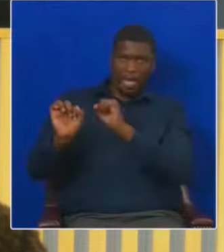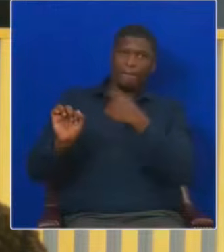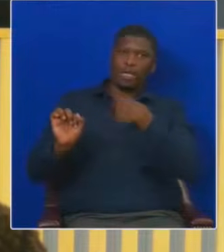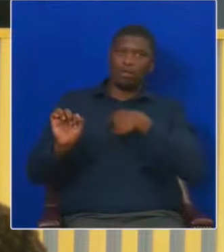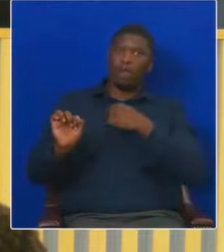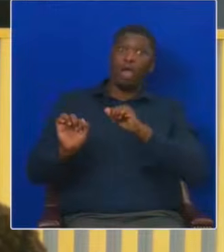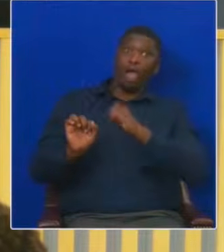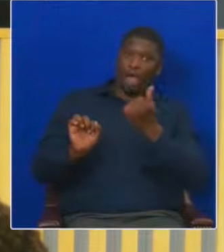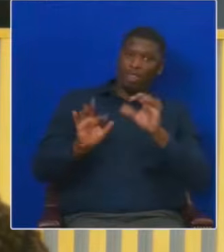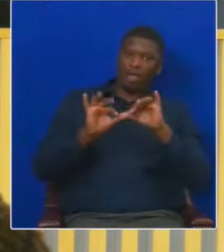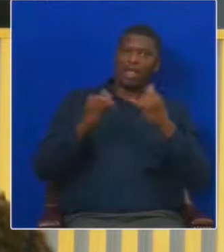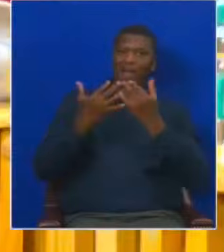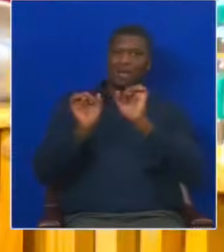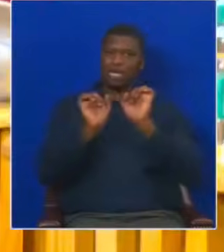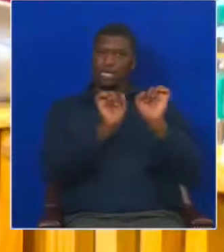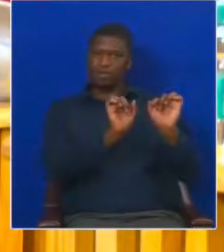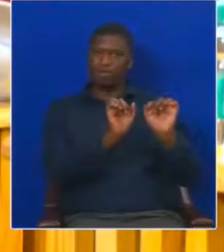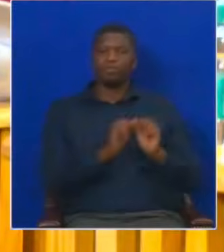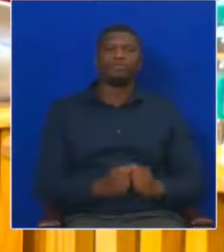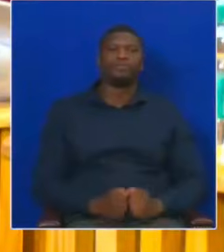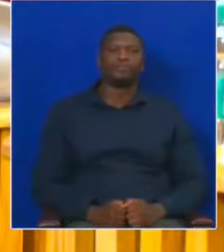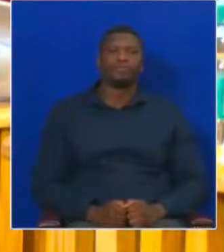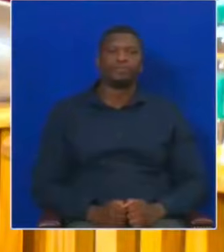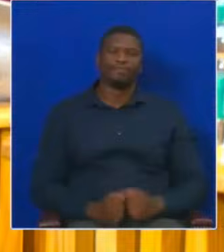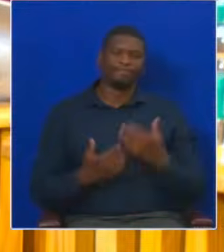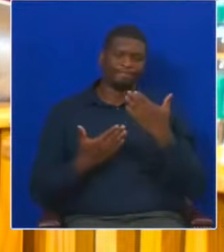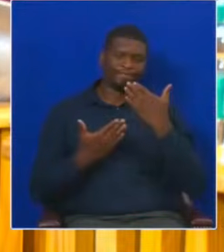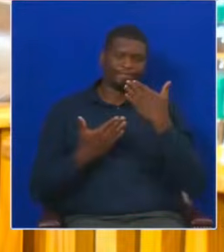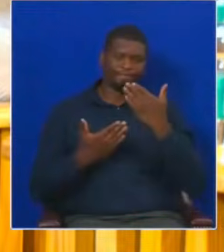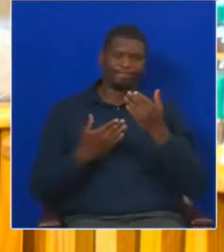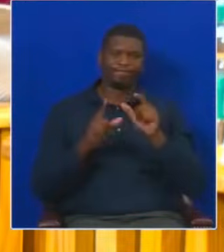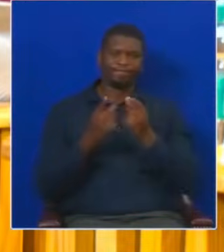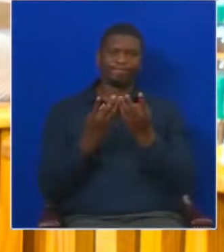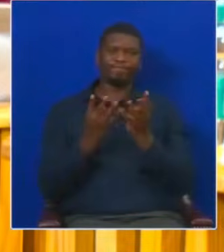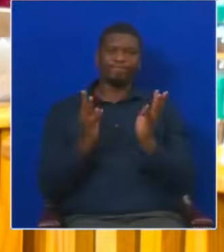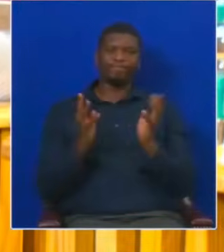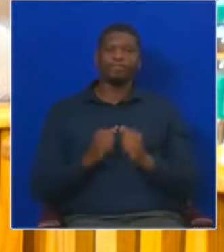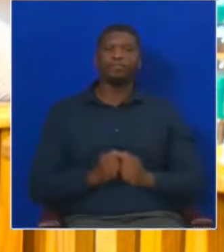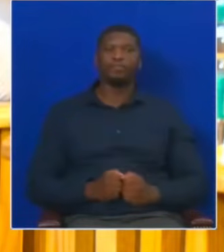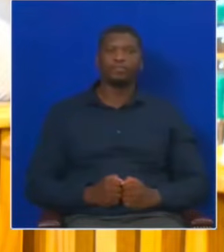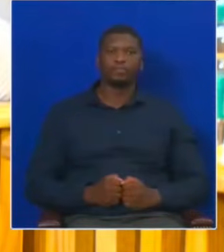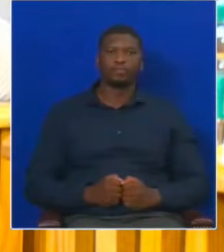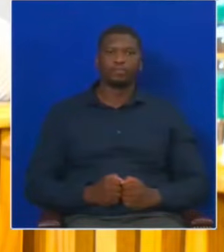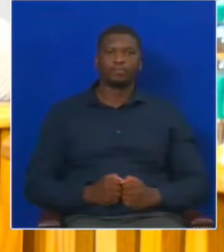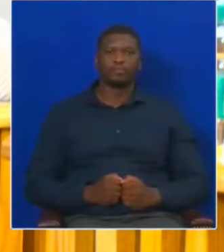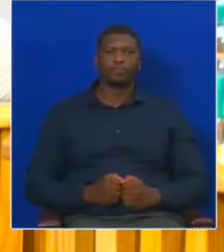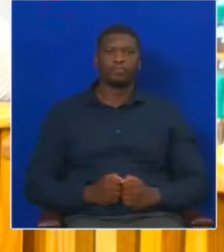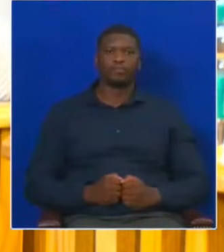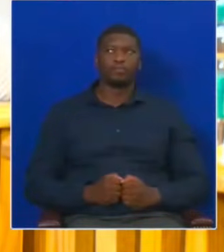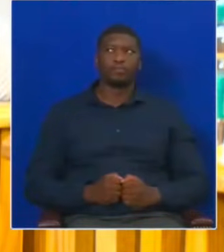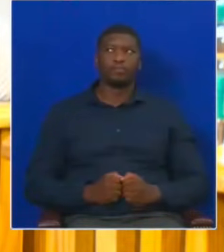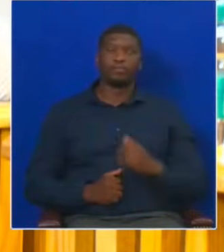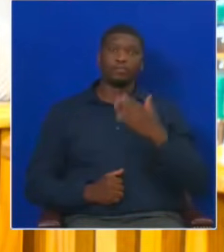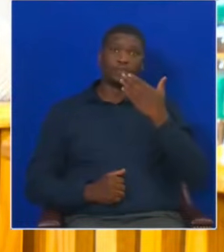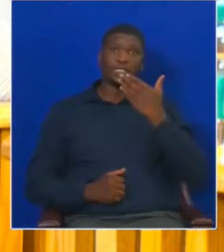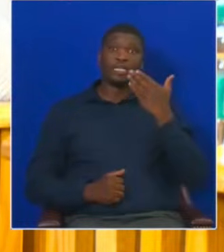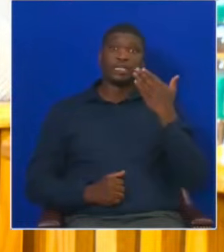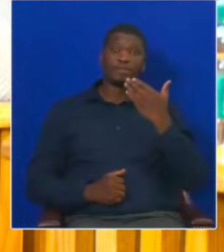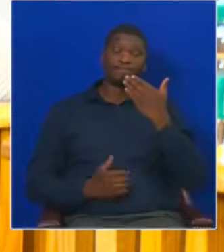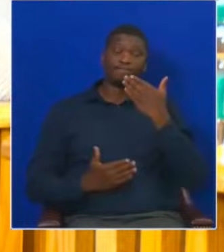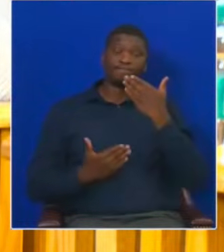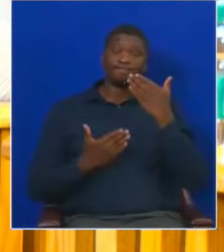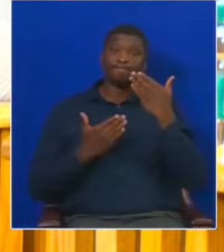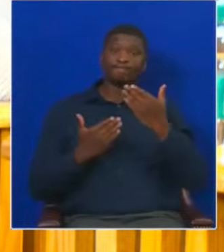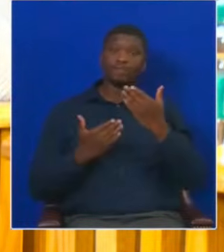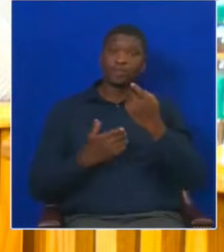Thank you, Commissioners. Thank you, Witness C. If I can then confirm that based on